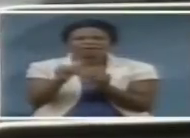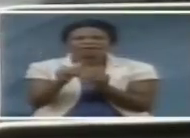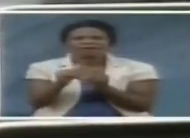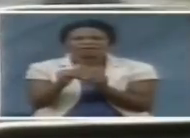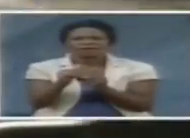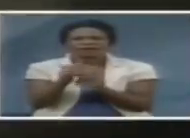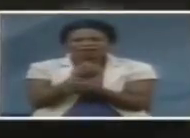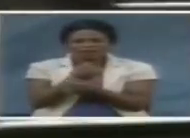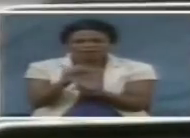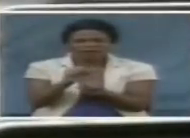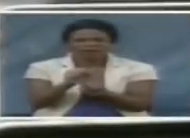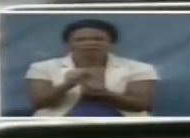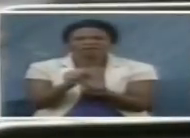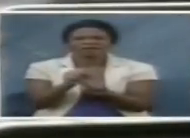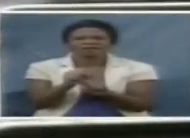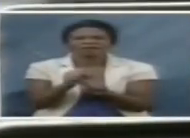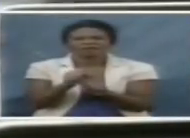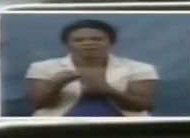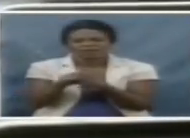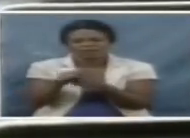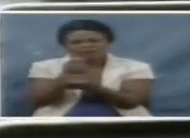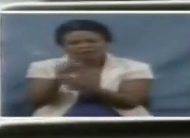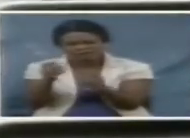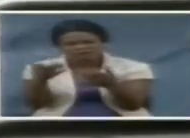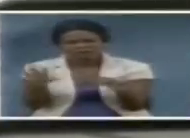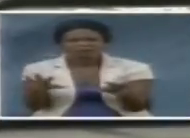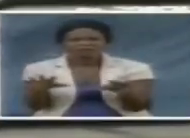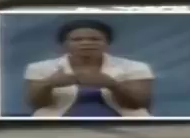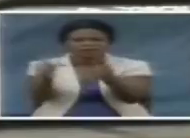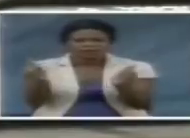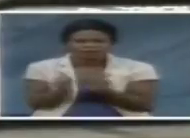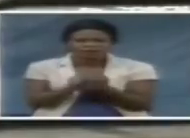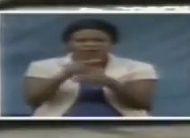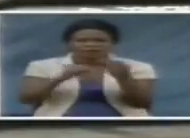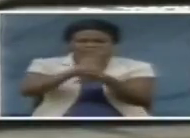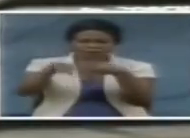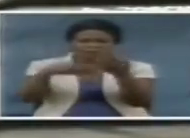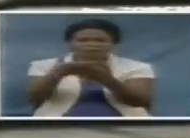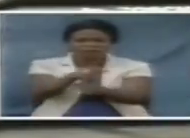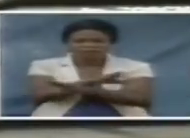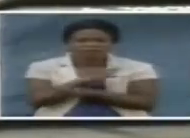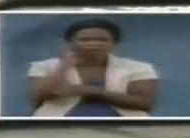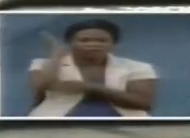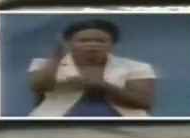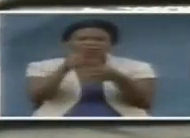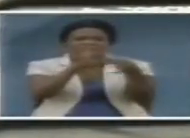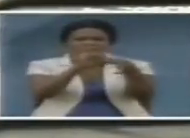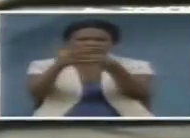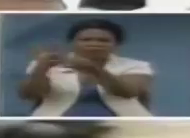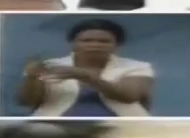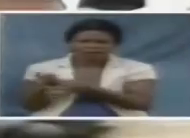and underserved areas. So the whole Zambia will be connected. Mr. Speaker.